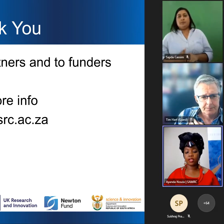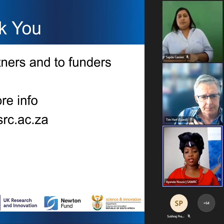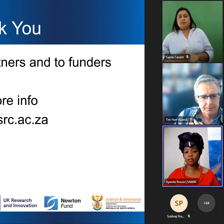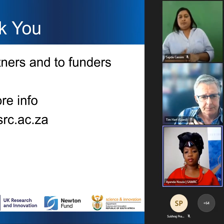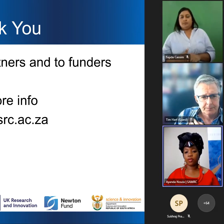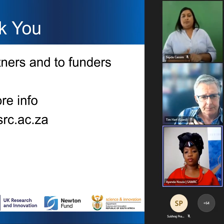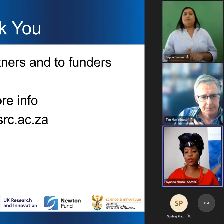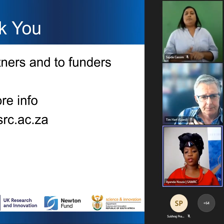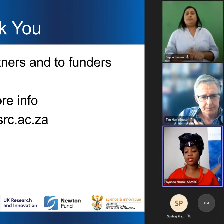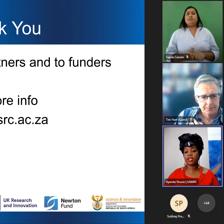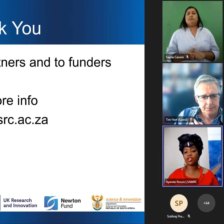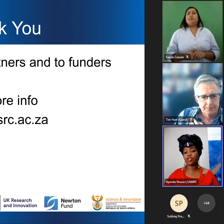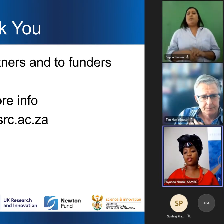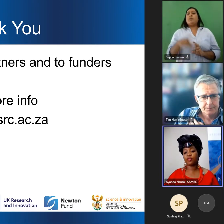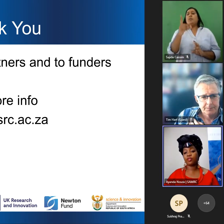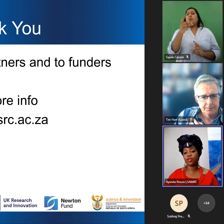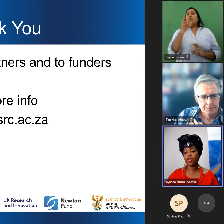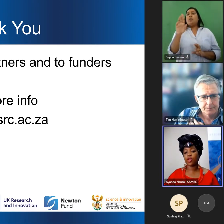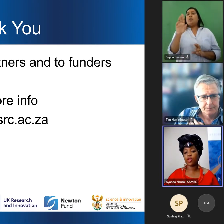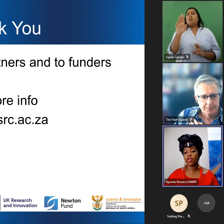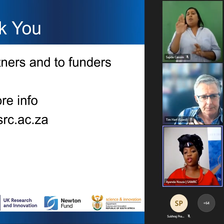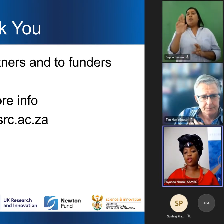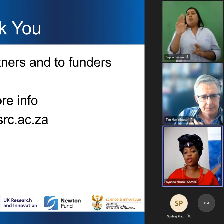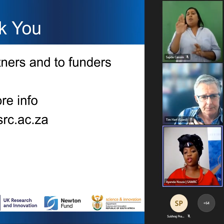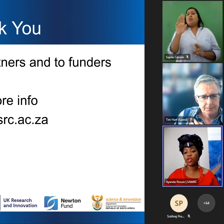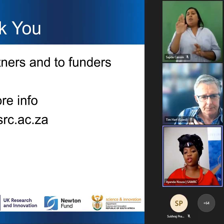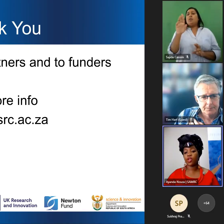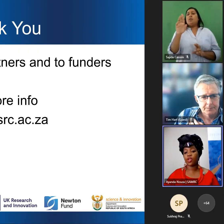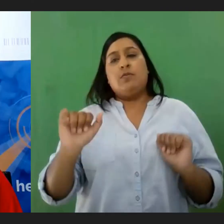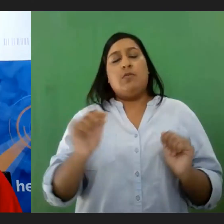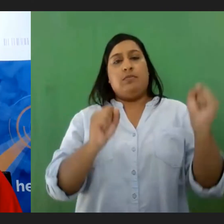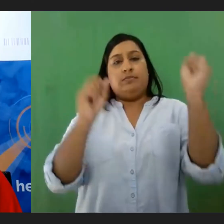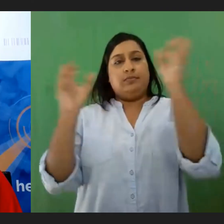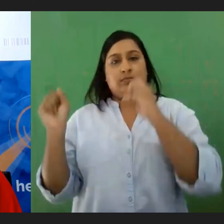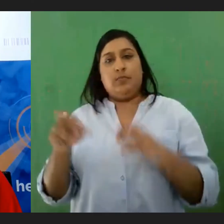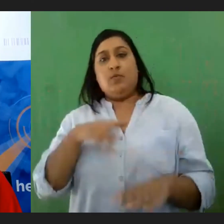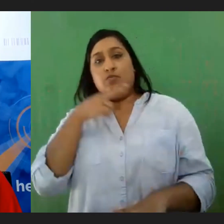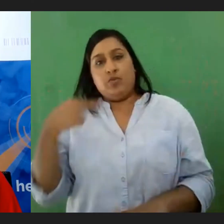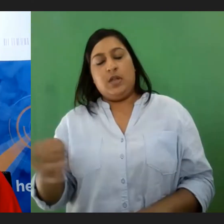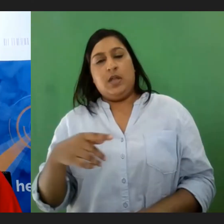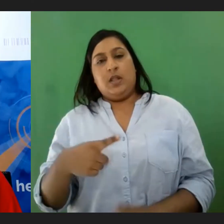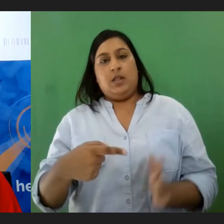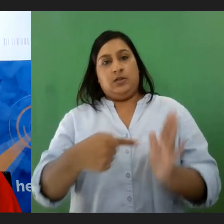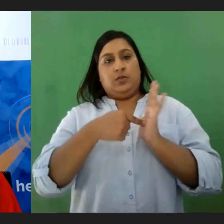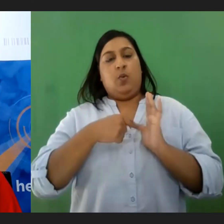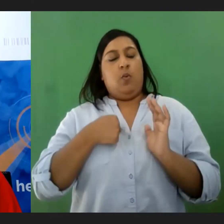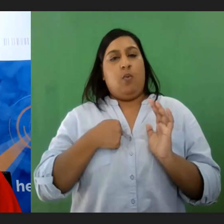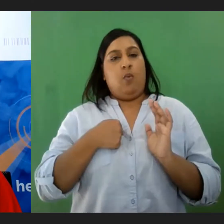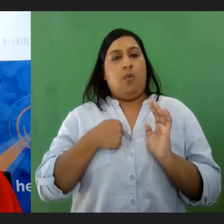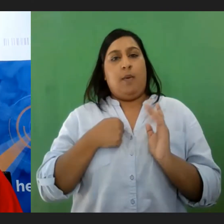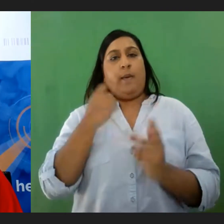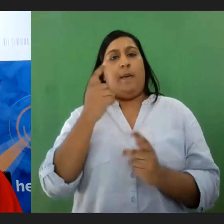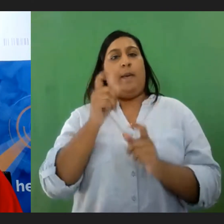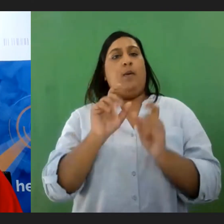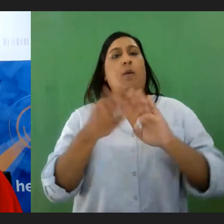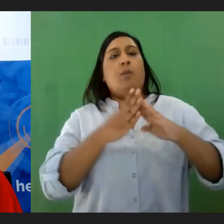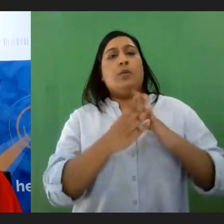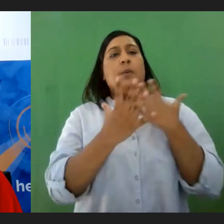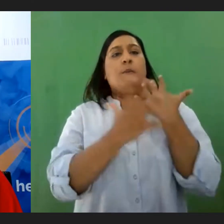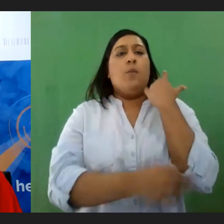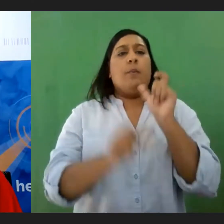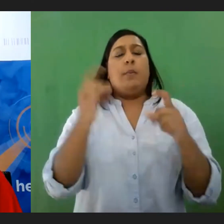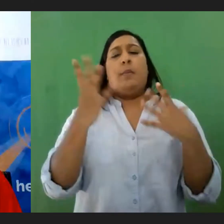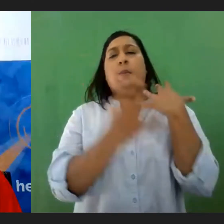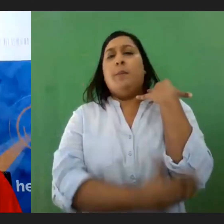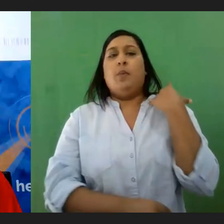Dr. Tim. Your presentation really highlights the deepened impact on poverty disruptions of access